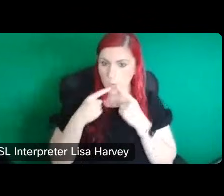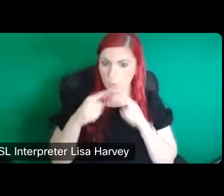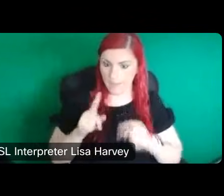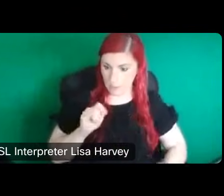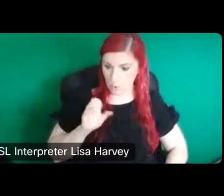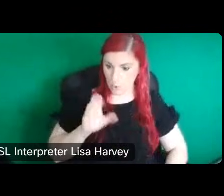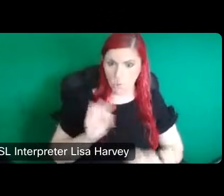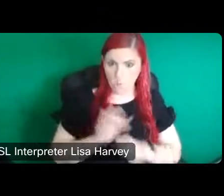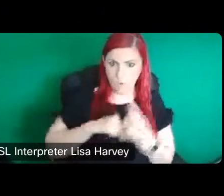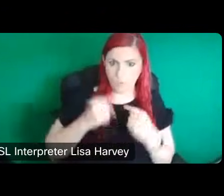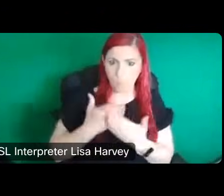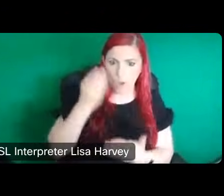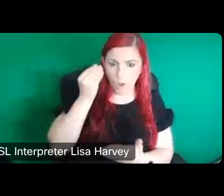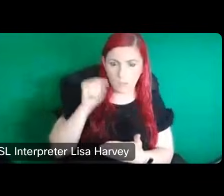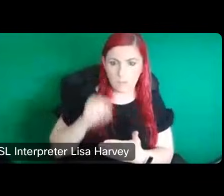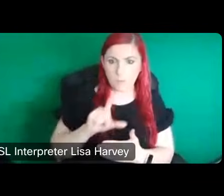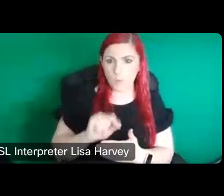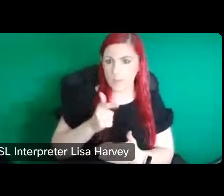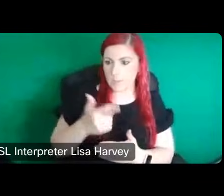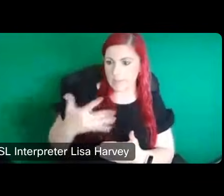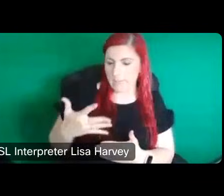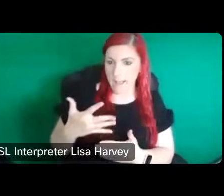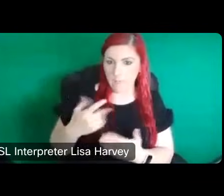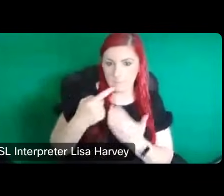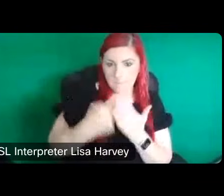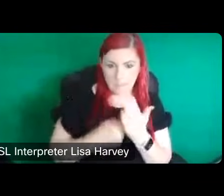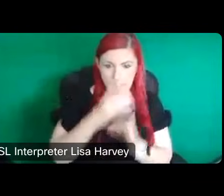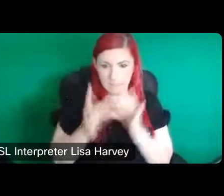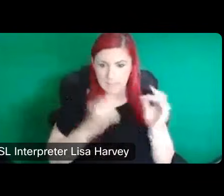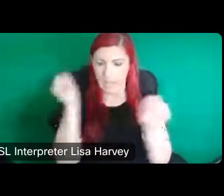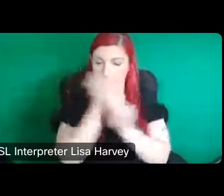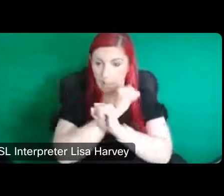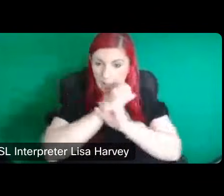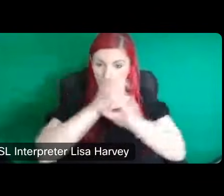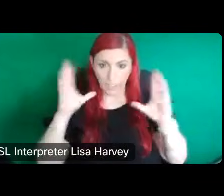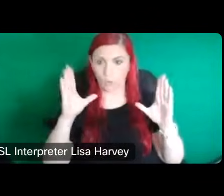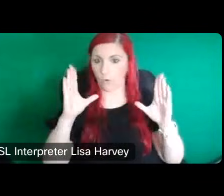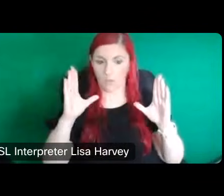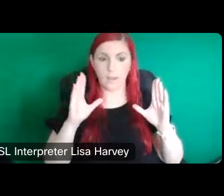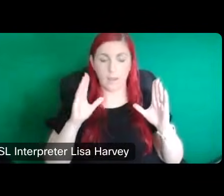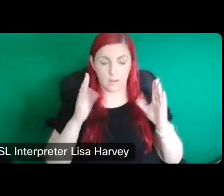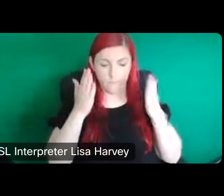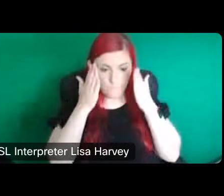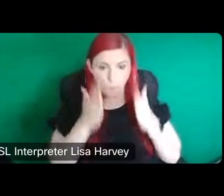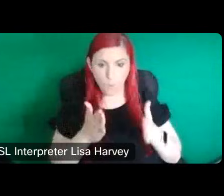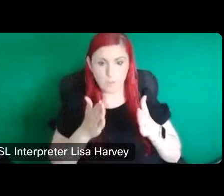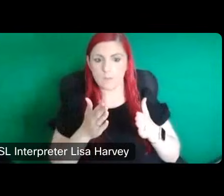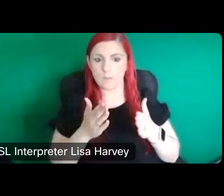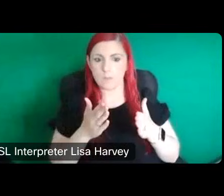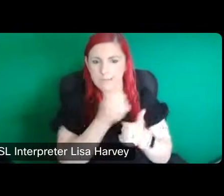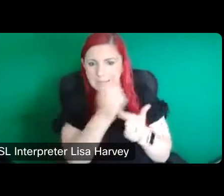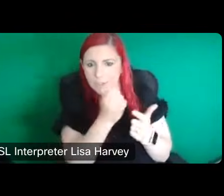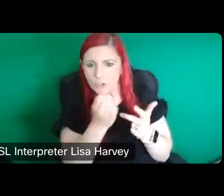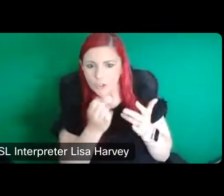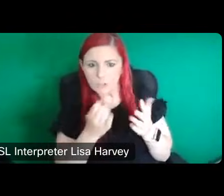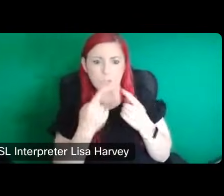learning. The 2025 policy makes this explicit. It emphasizes that each disclosure is also